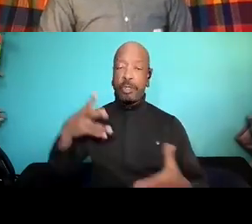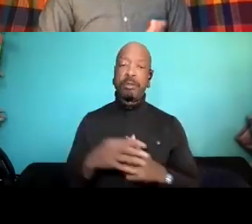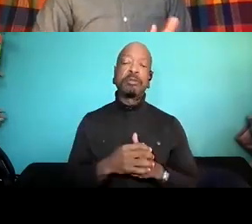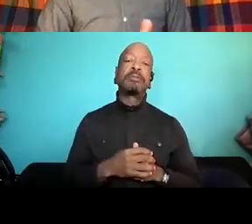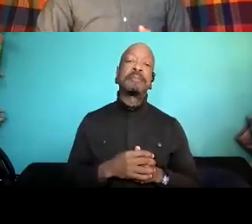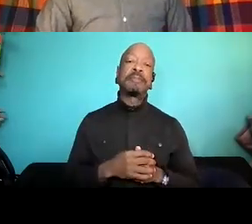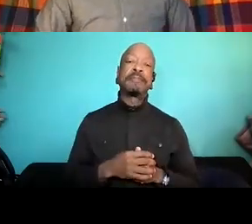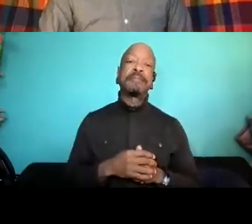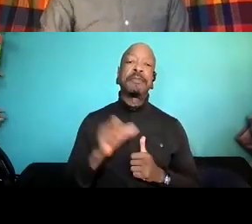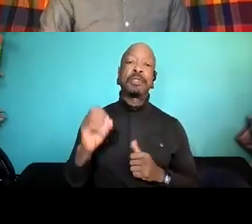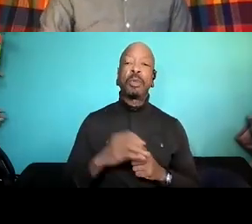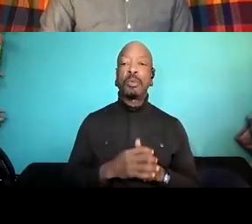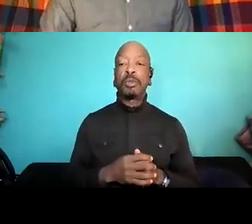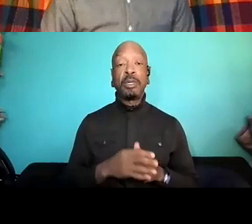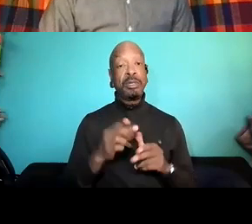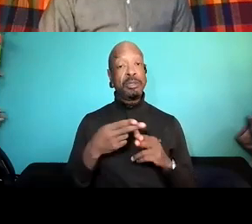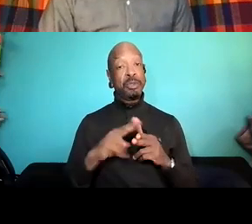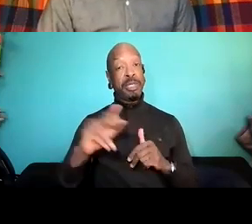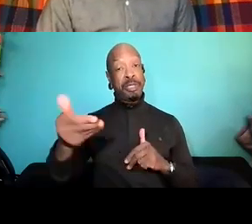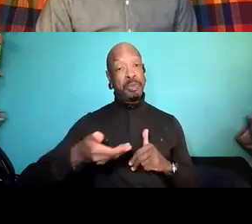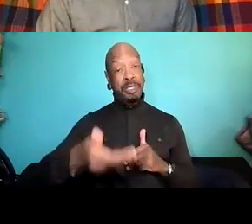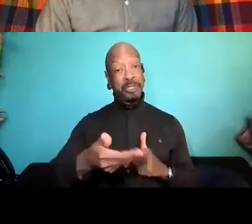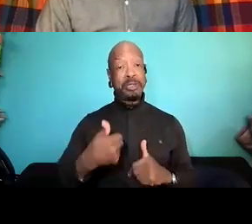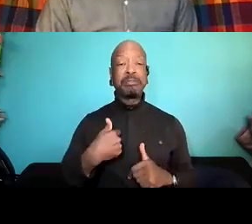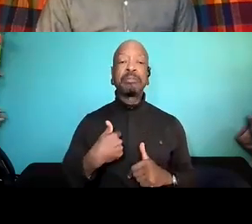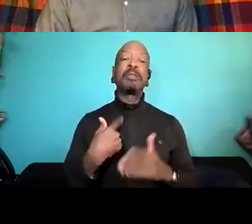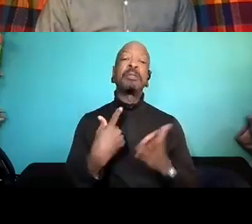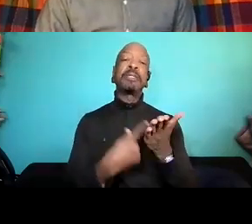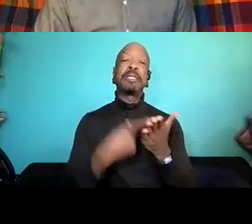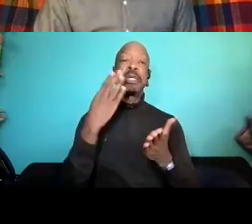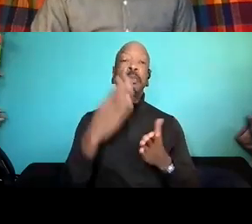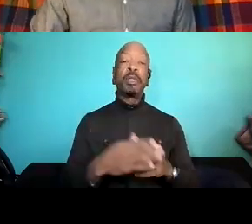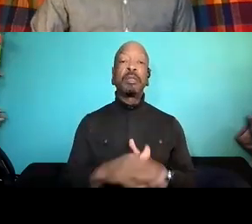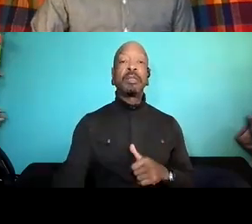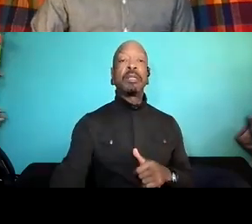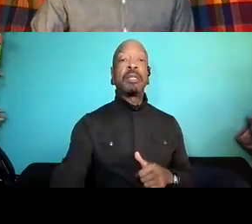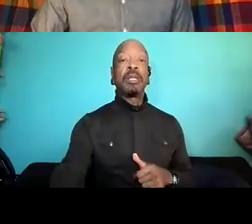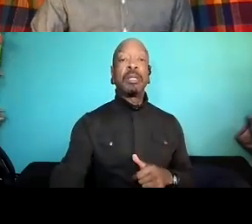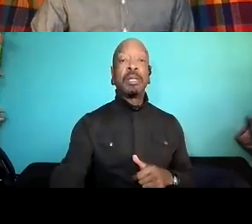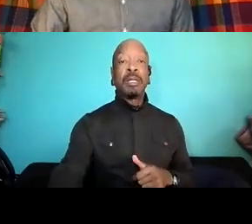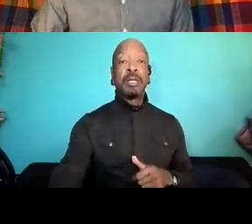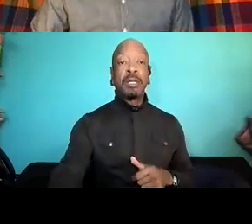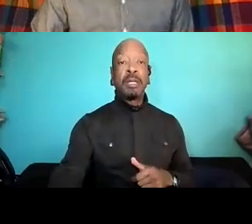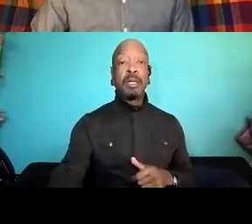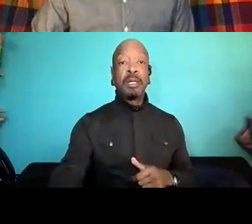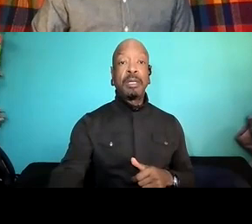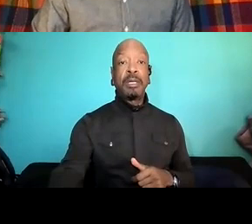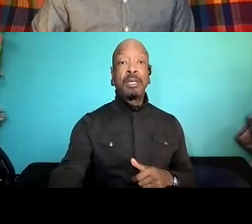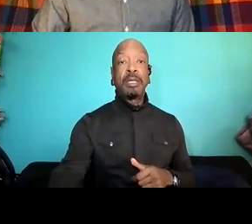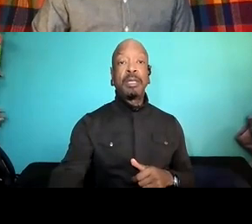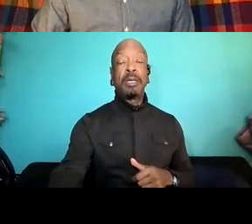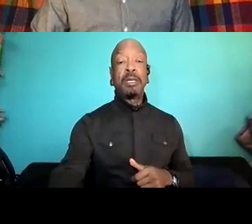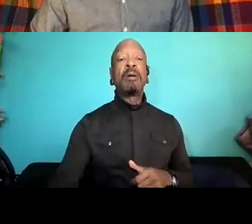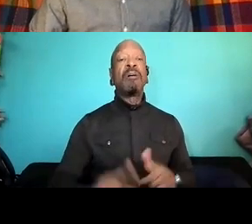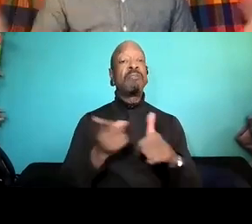So a short introduction. What are we going to be covering today when it comes to legal entities? So first, we're going to